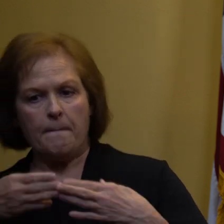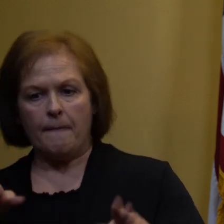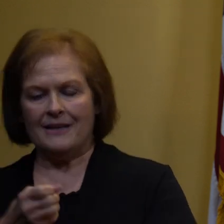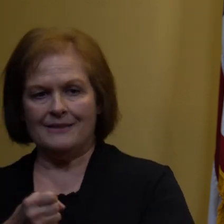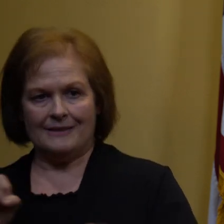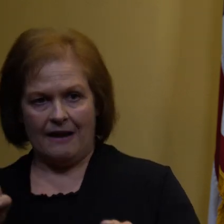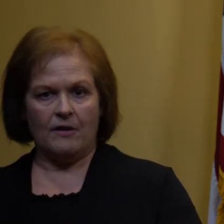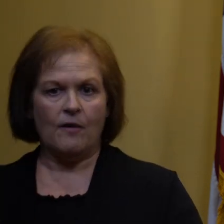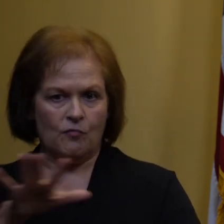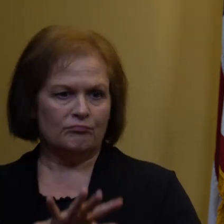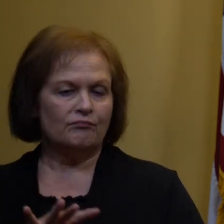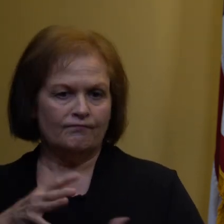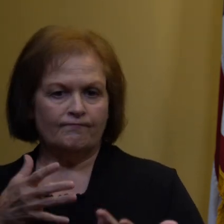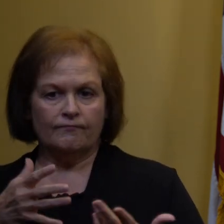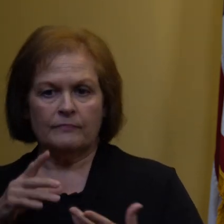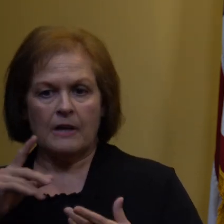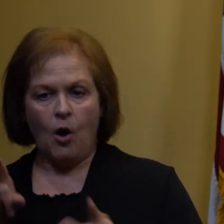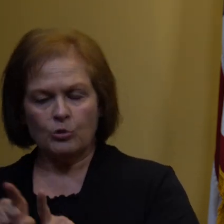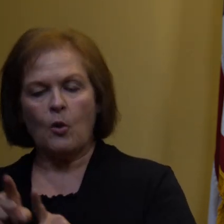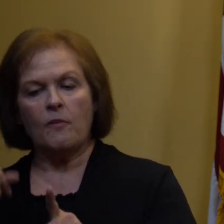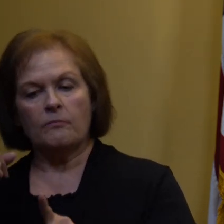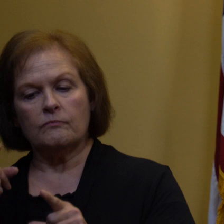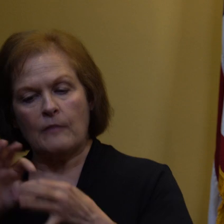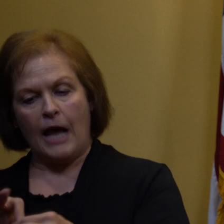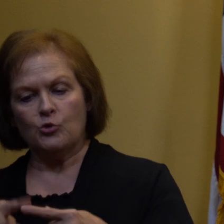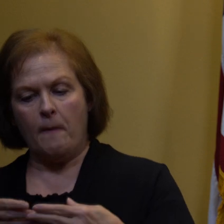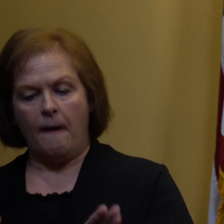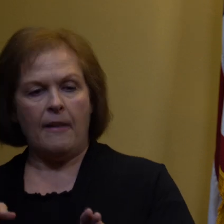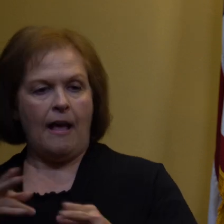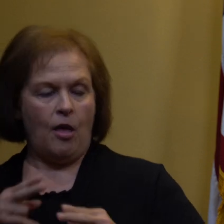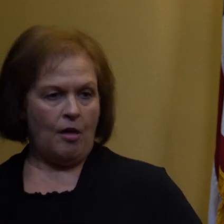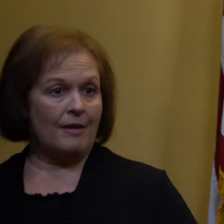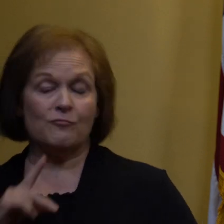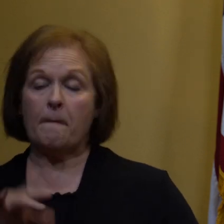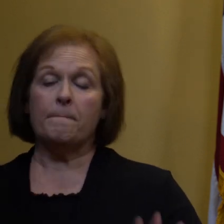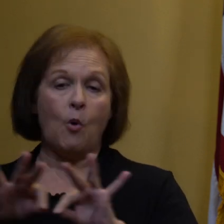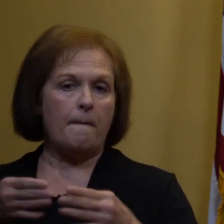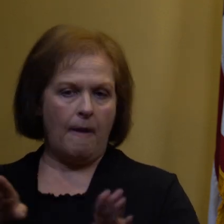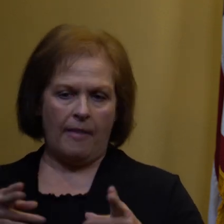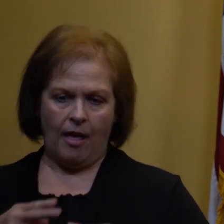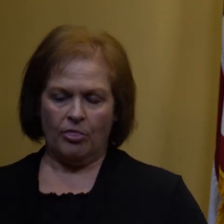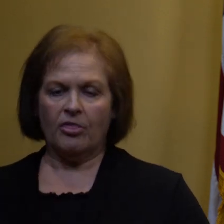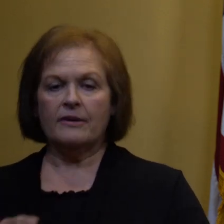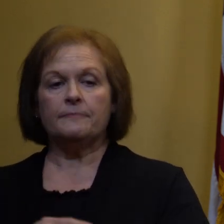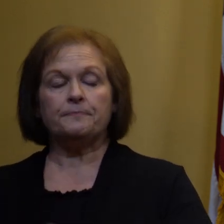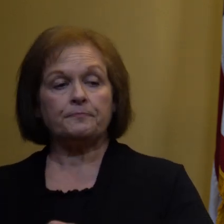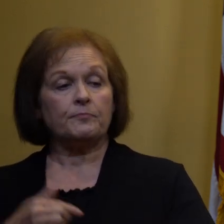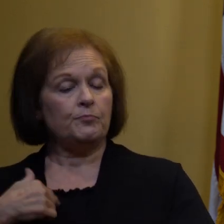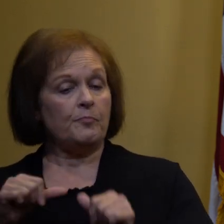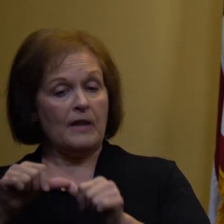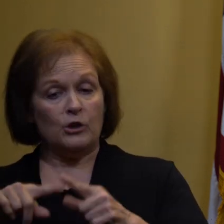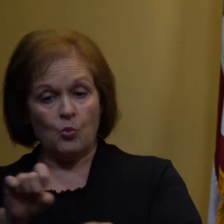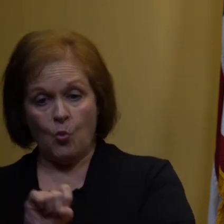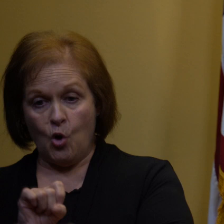safety across the board, as well as public health. Everything touches public health. So as we continue to work